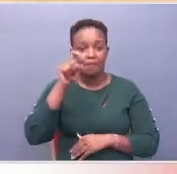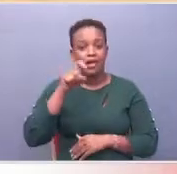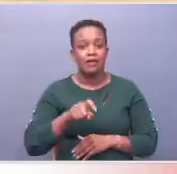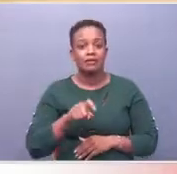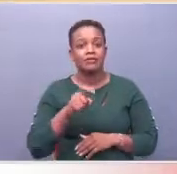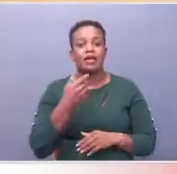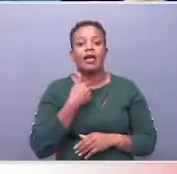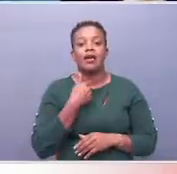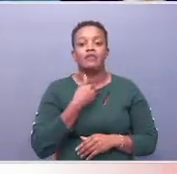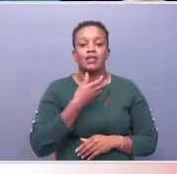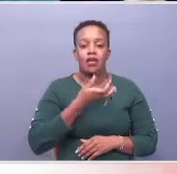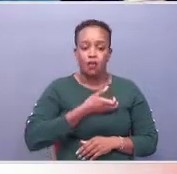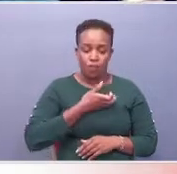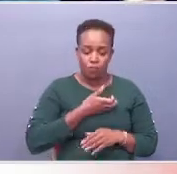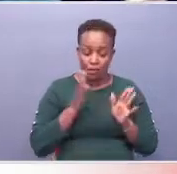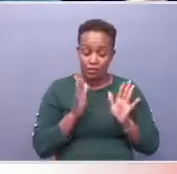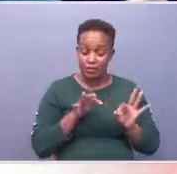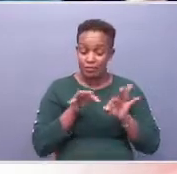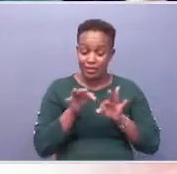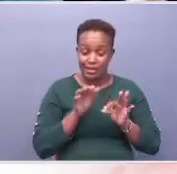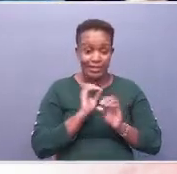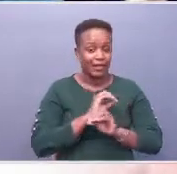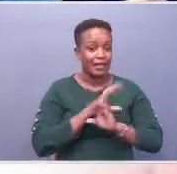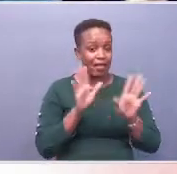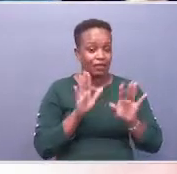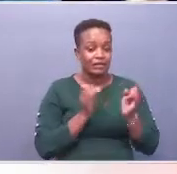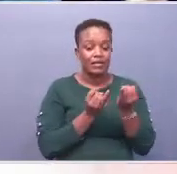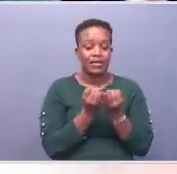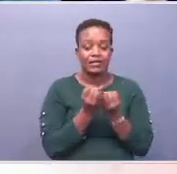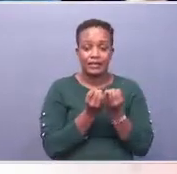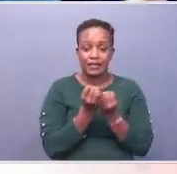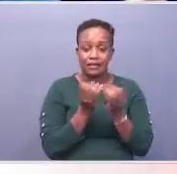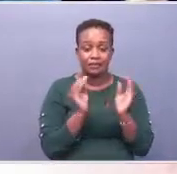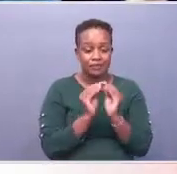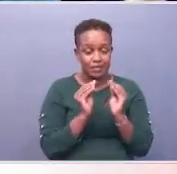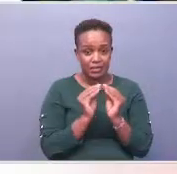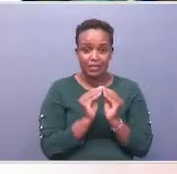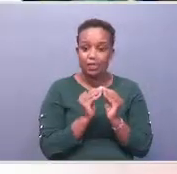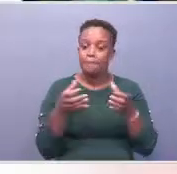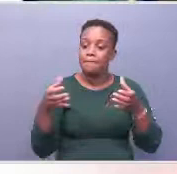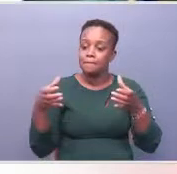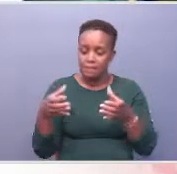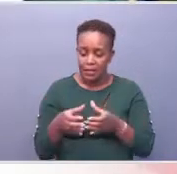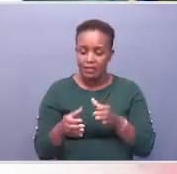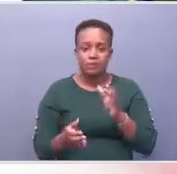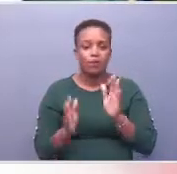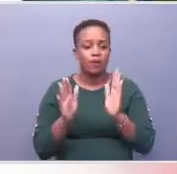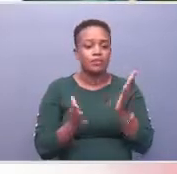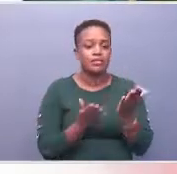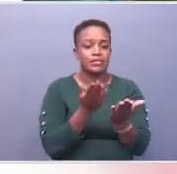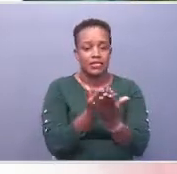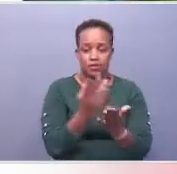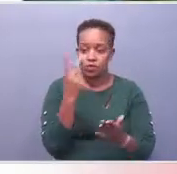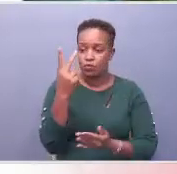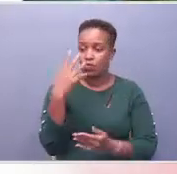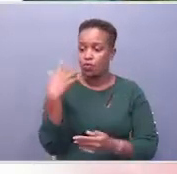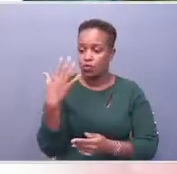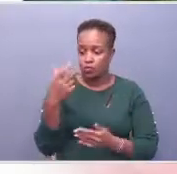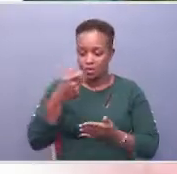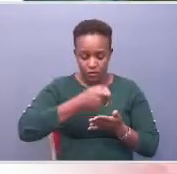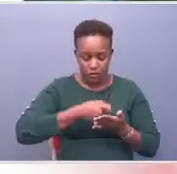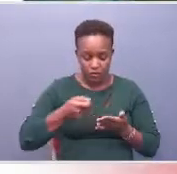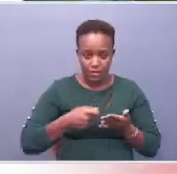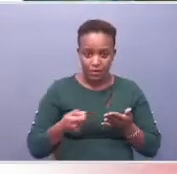their own candidates. He revealed that during the Saturday meeting, parties were hurriedly presented with two documents to sign.